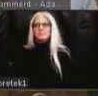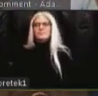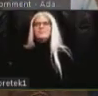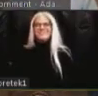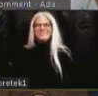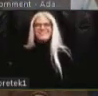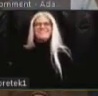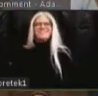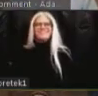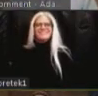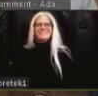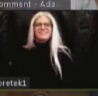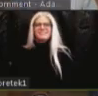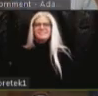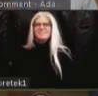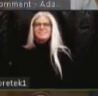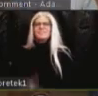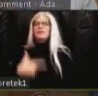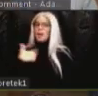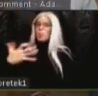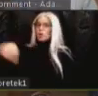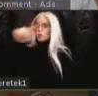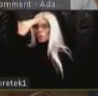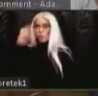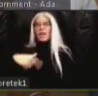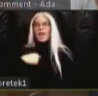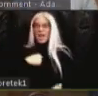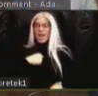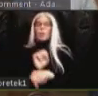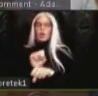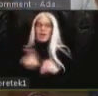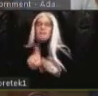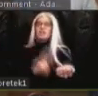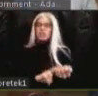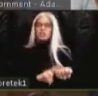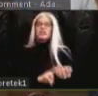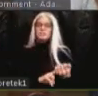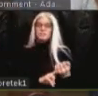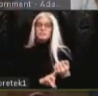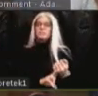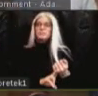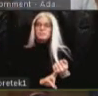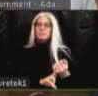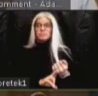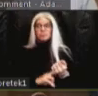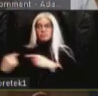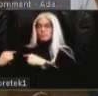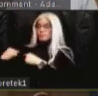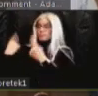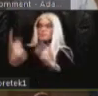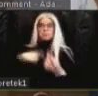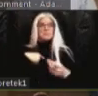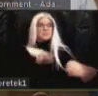Some of you know that I work as a nurse. As far as I've observed on the dedicated COVID unit